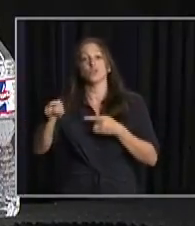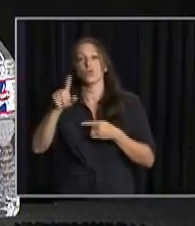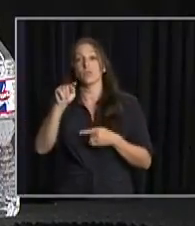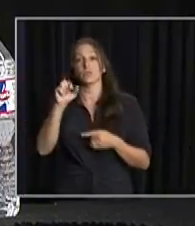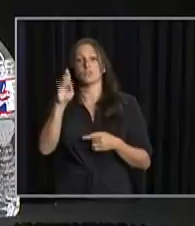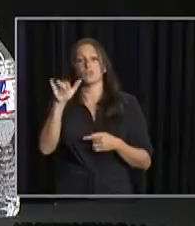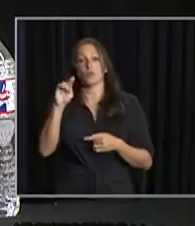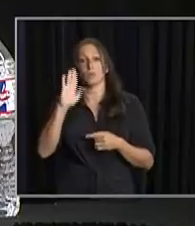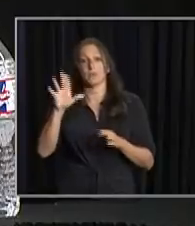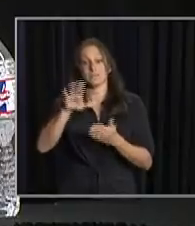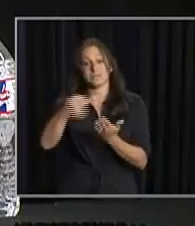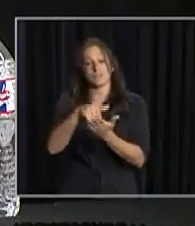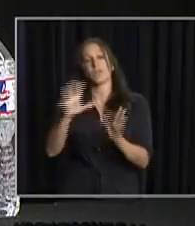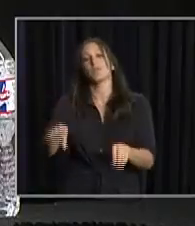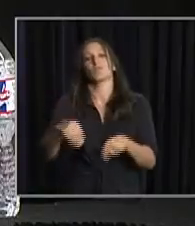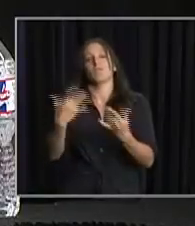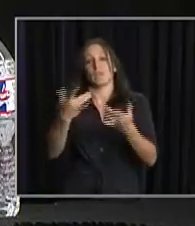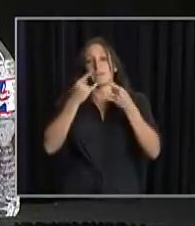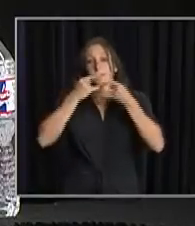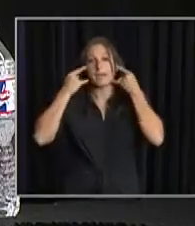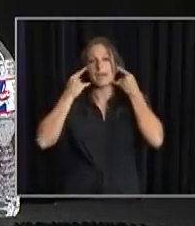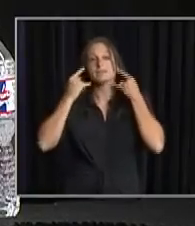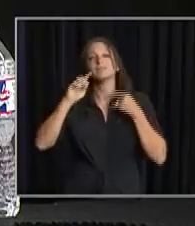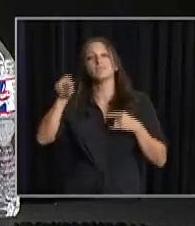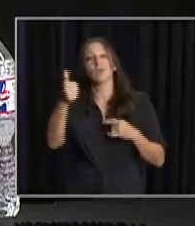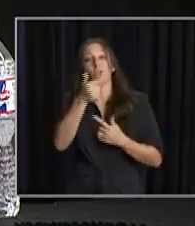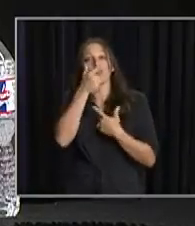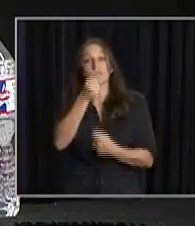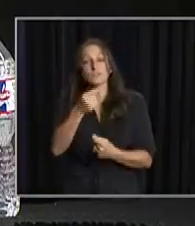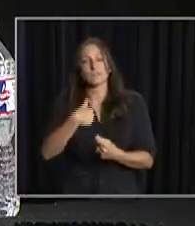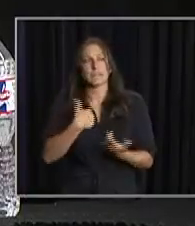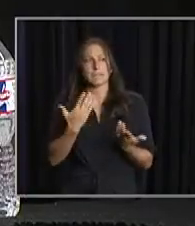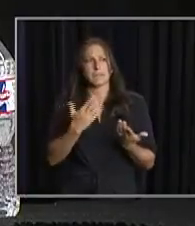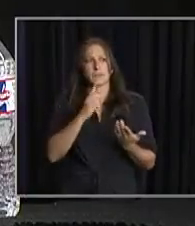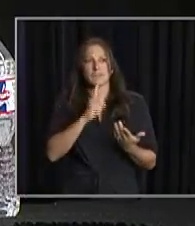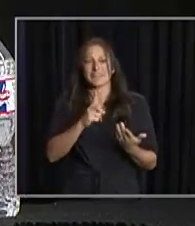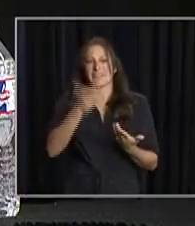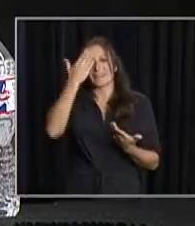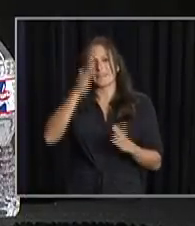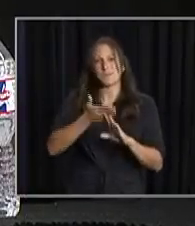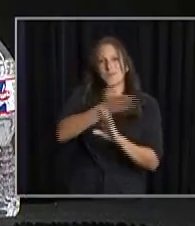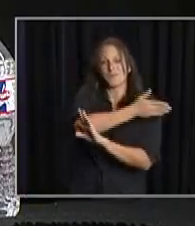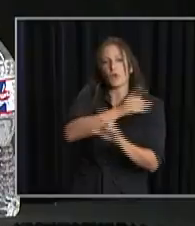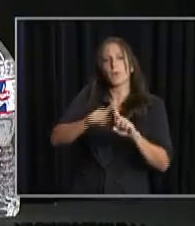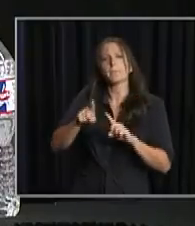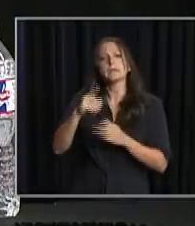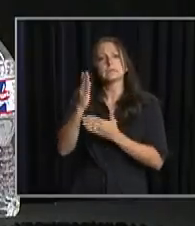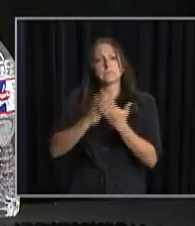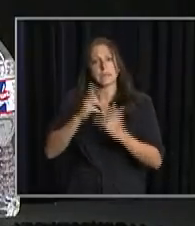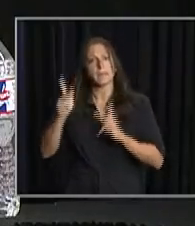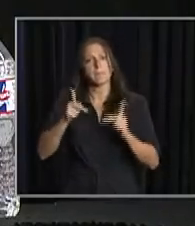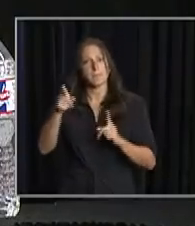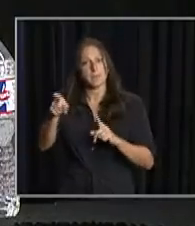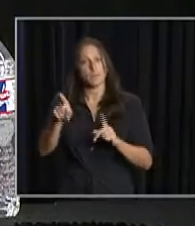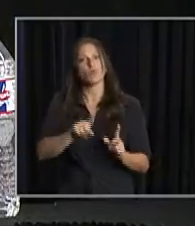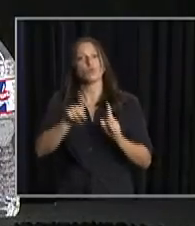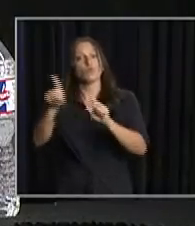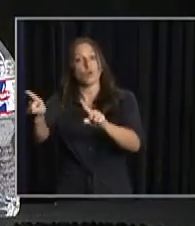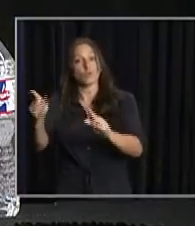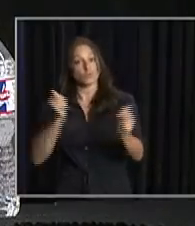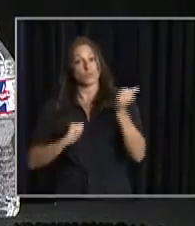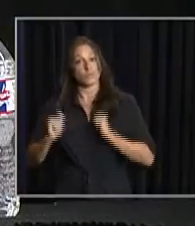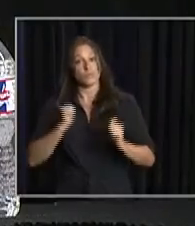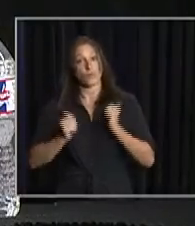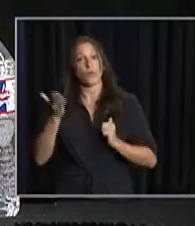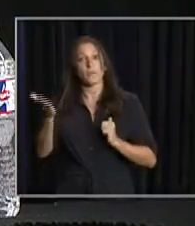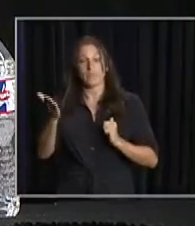everybody. Another interesting aspect, I never did know this, but some artists are very adamant about